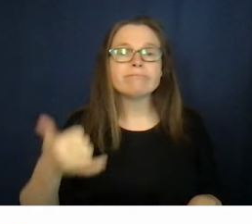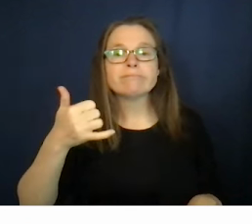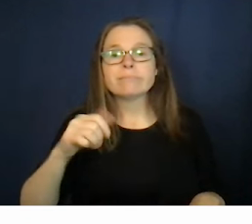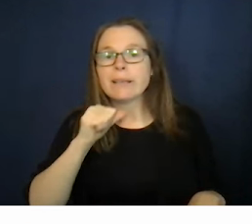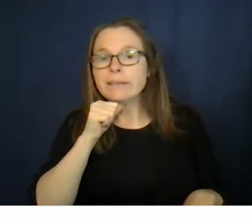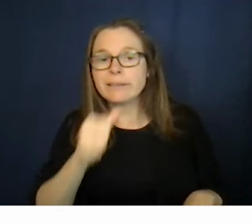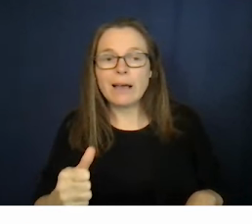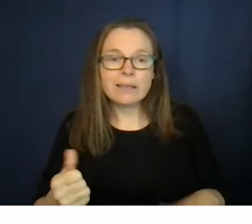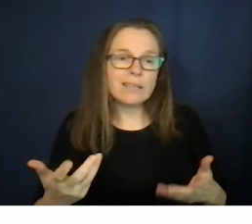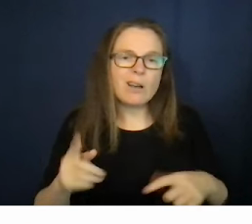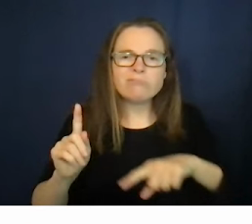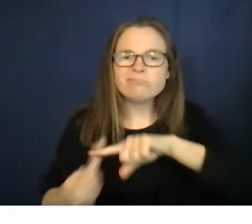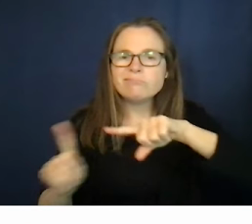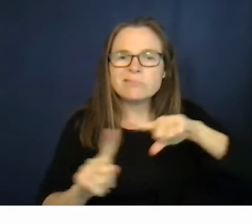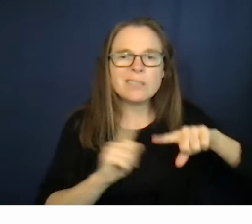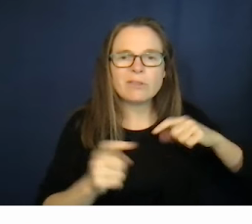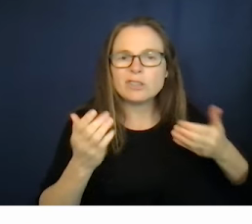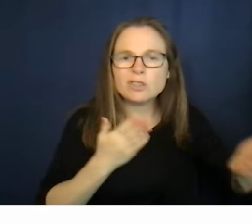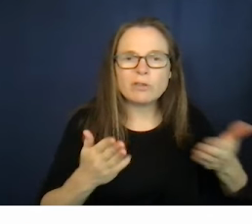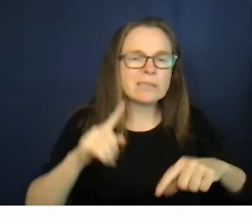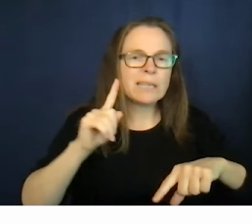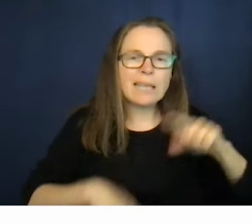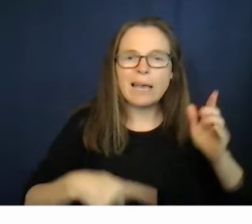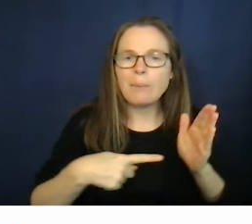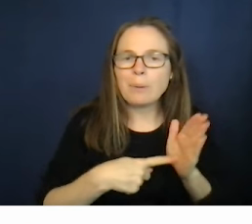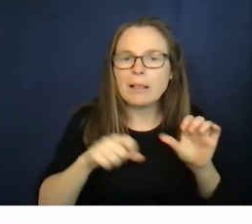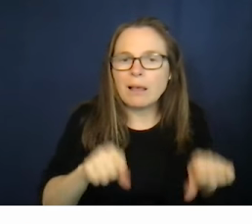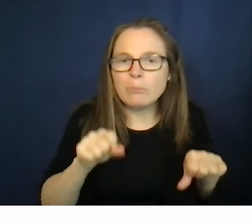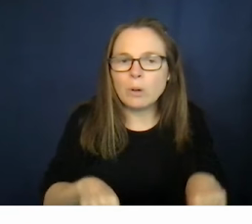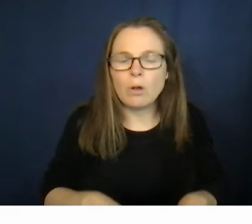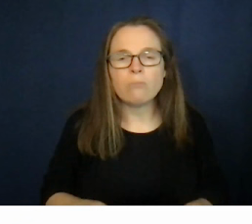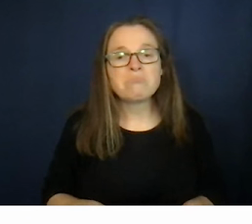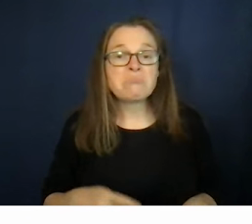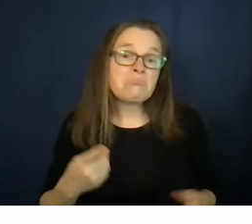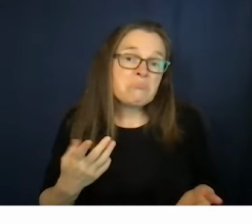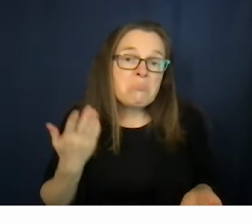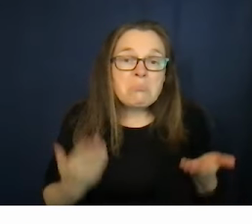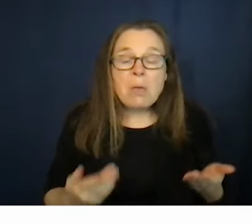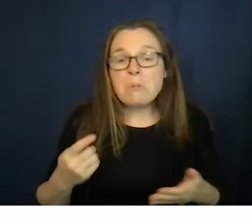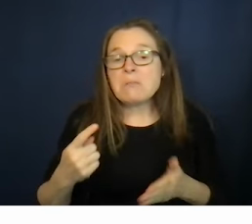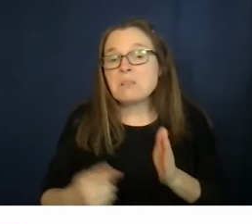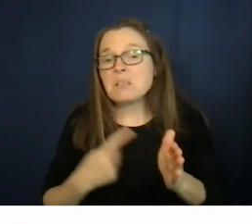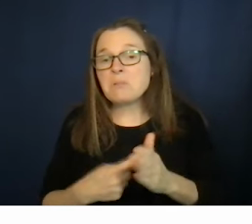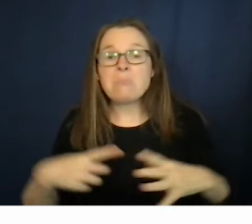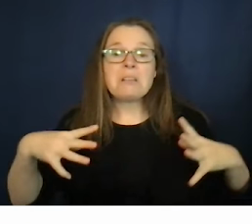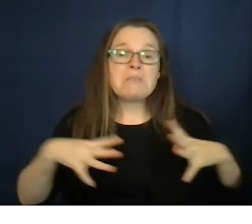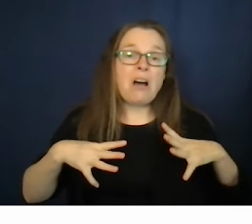not billable units for information and referral, for example. Think about days off and vacation and sick